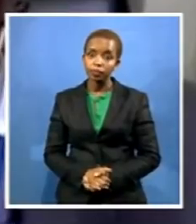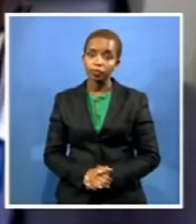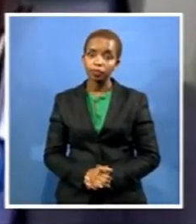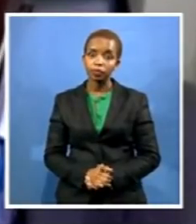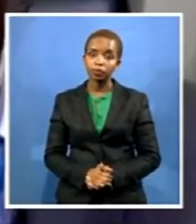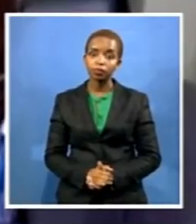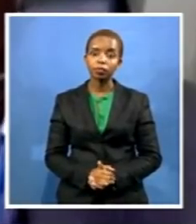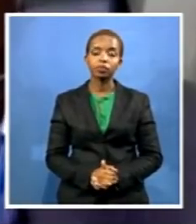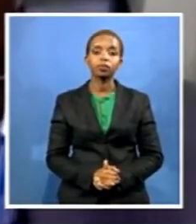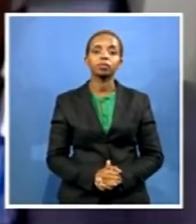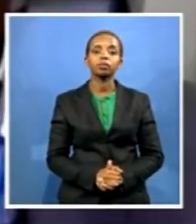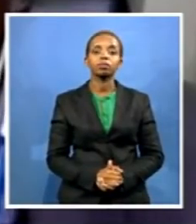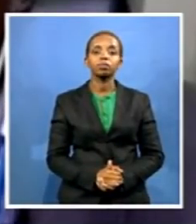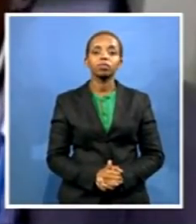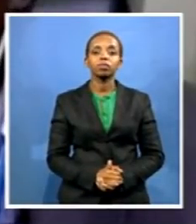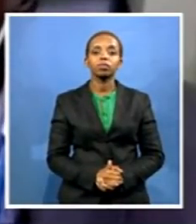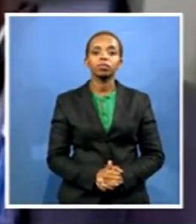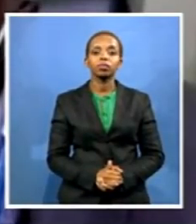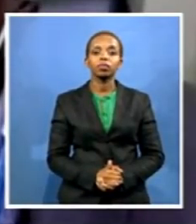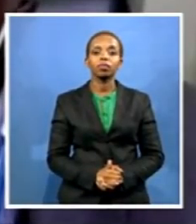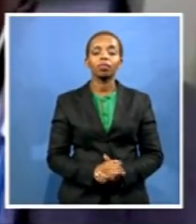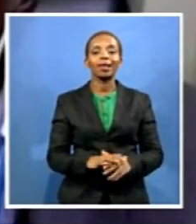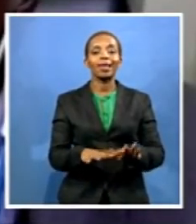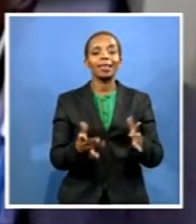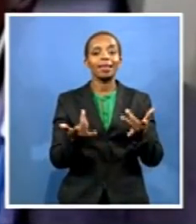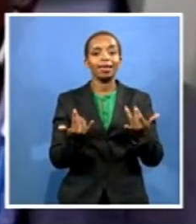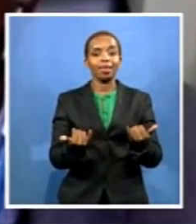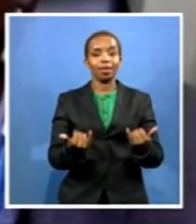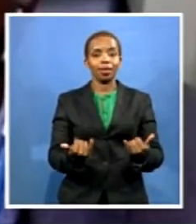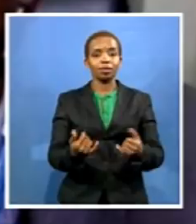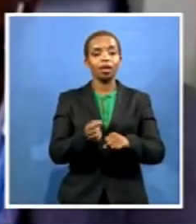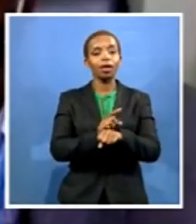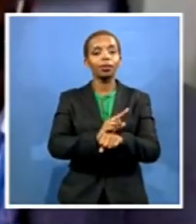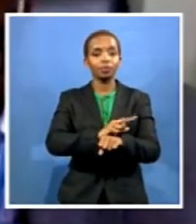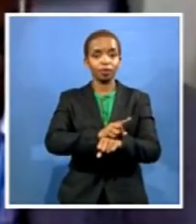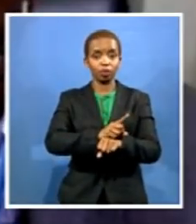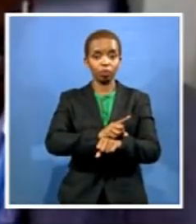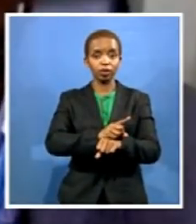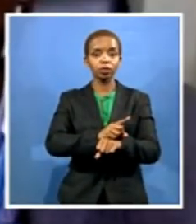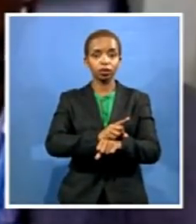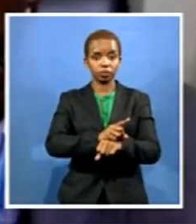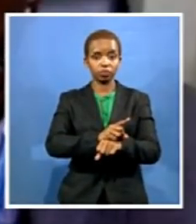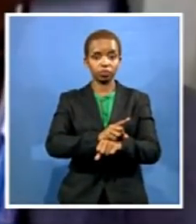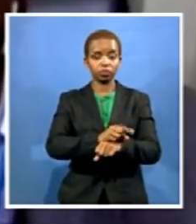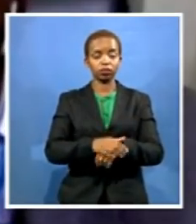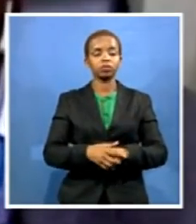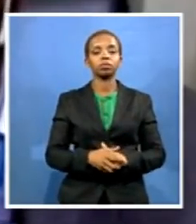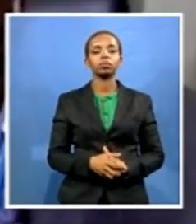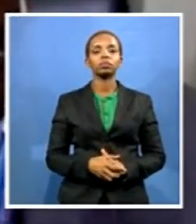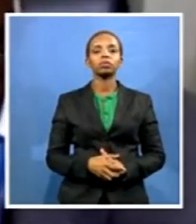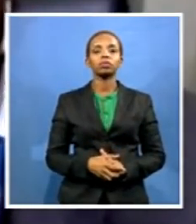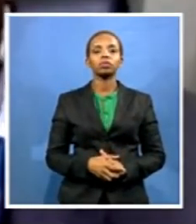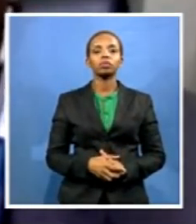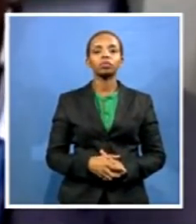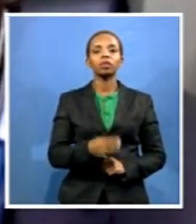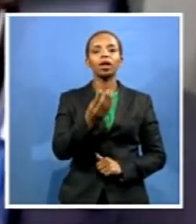At the moment, from the initial, I think the first 2 cases which were identified, the first number of positive